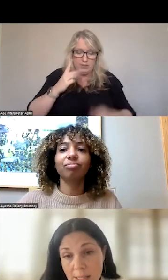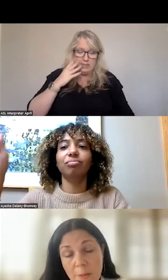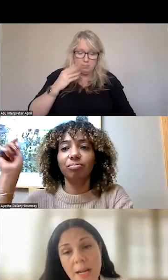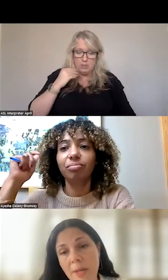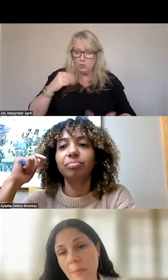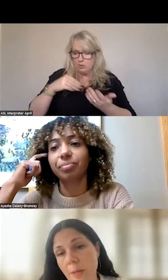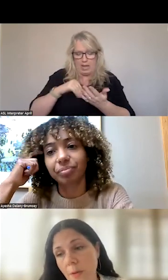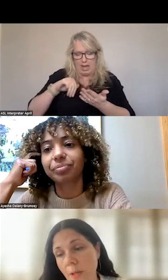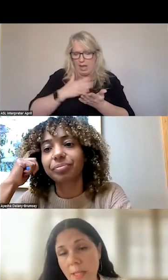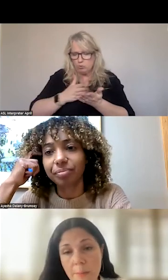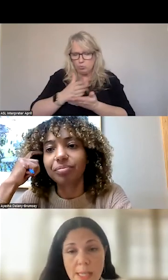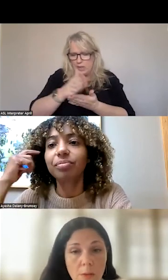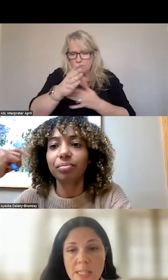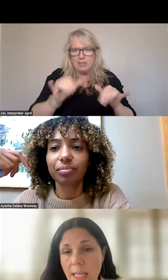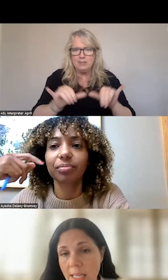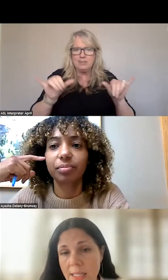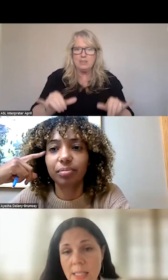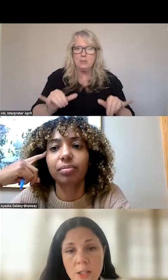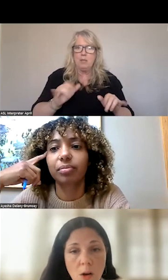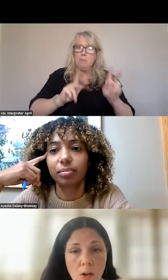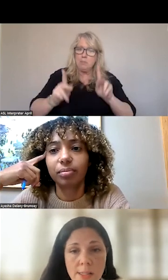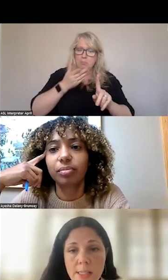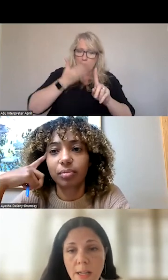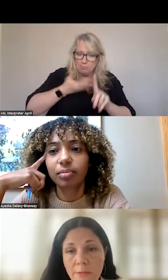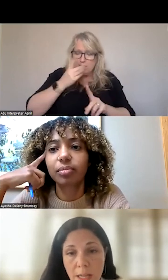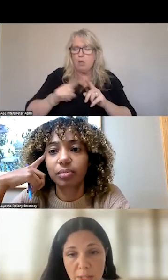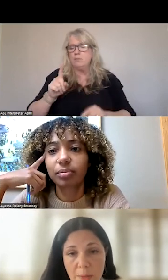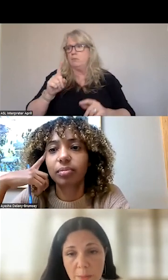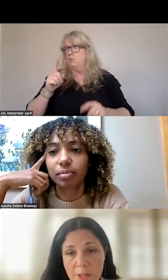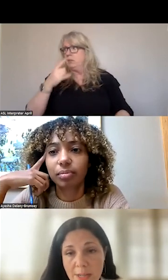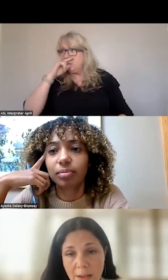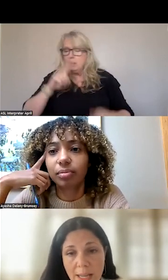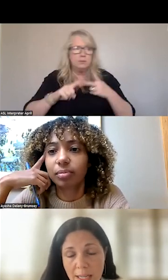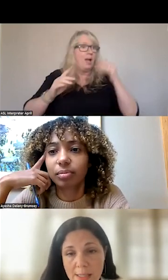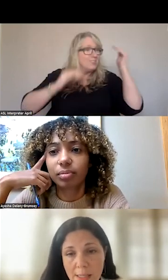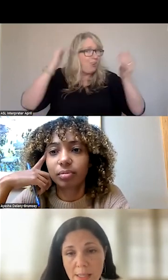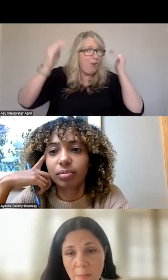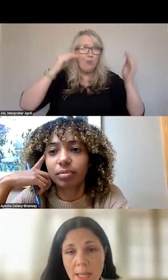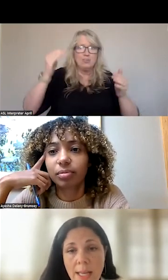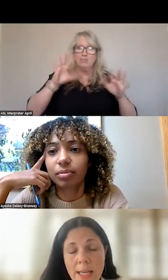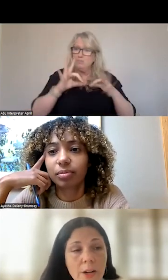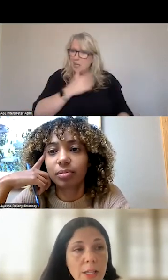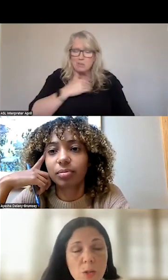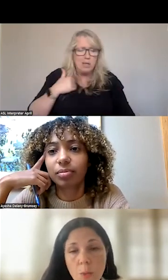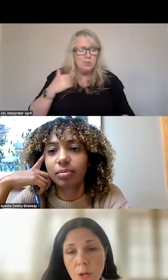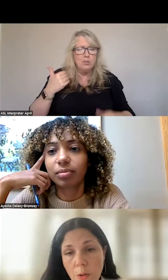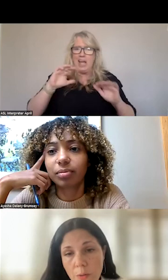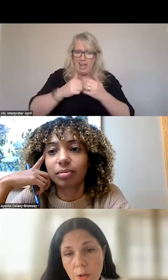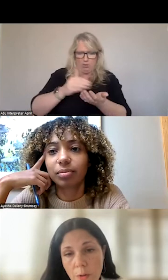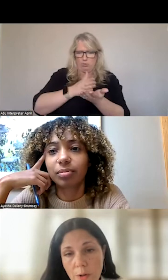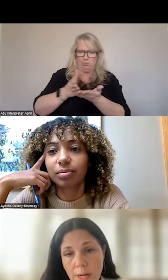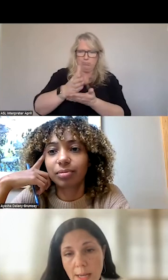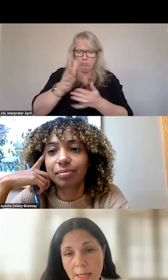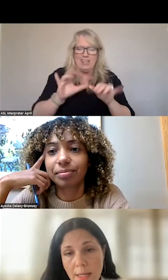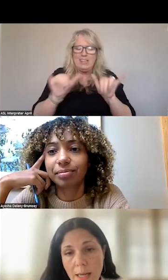navigating the system. And I mean people like themselves, kids, adults, family members navigating the system, and hearing this word over